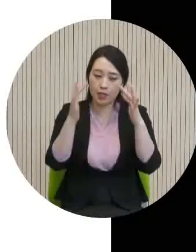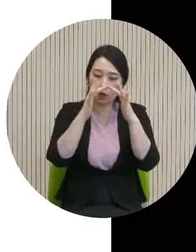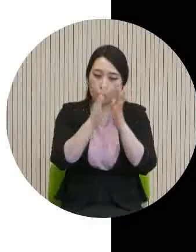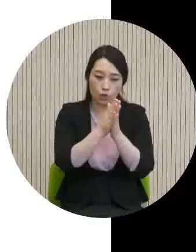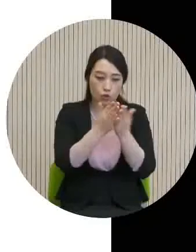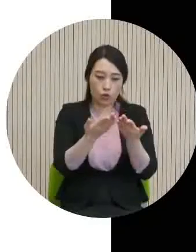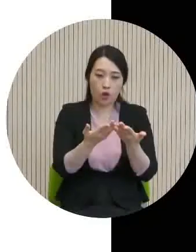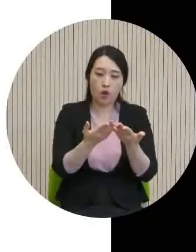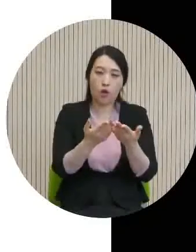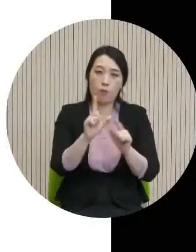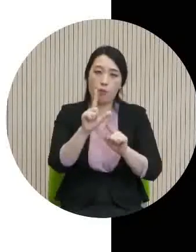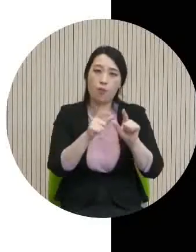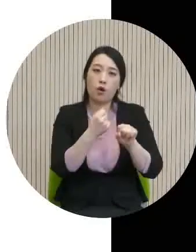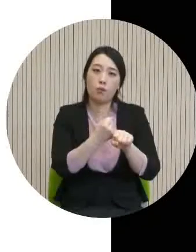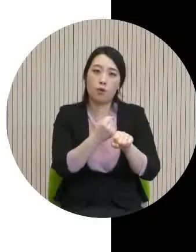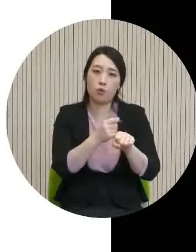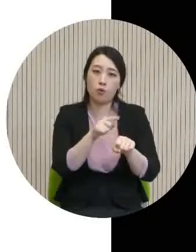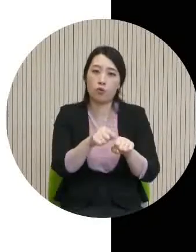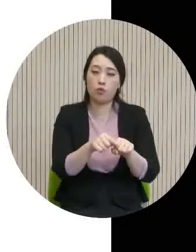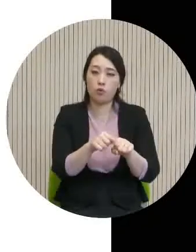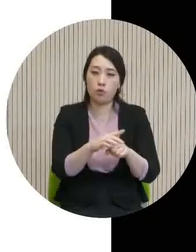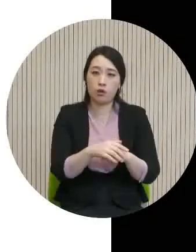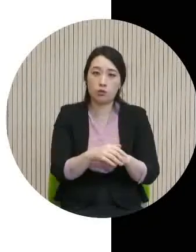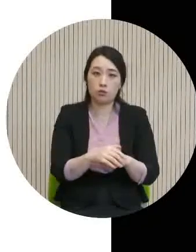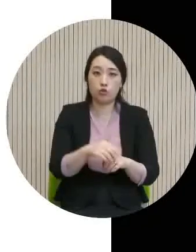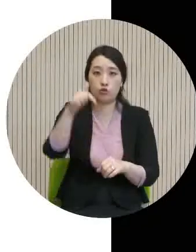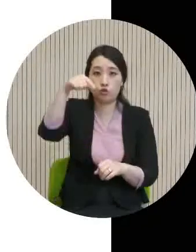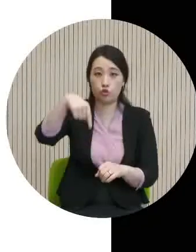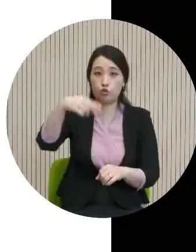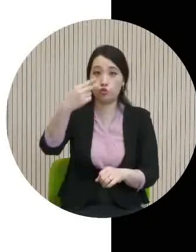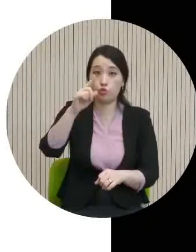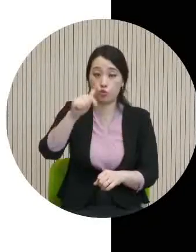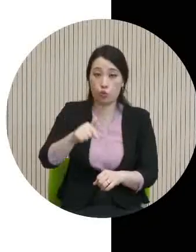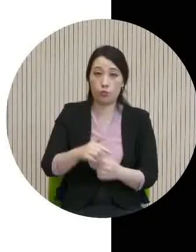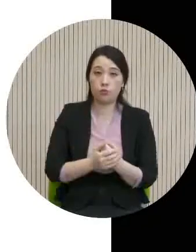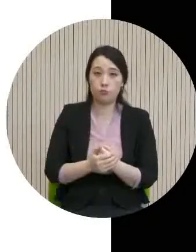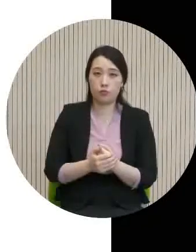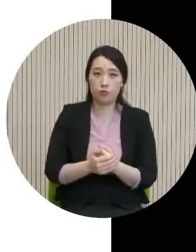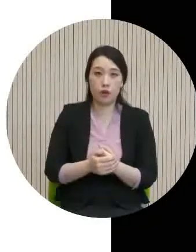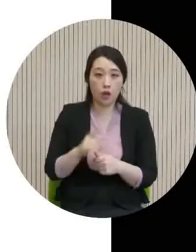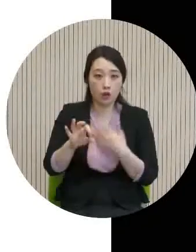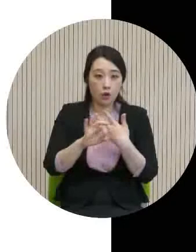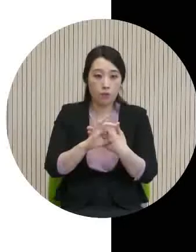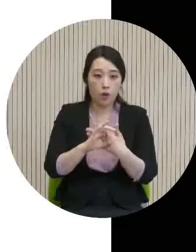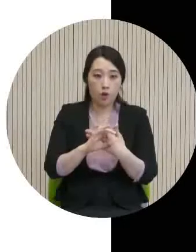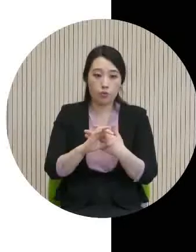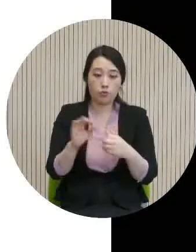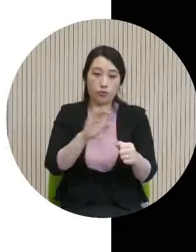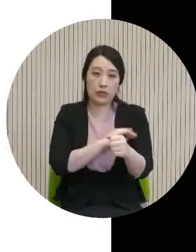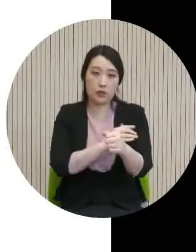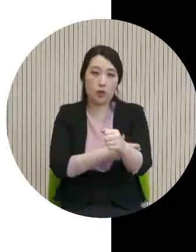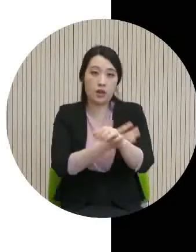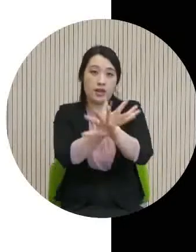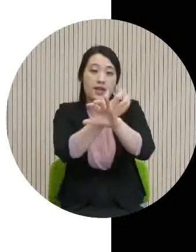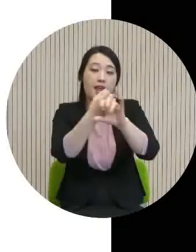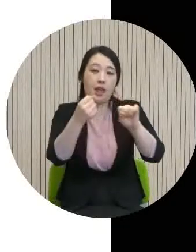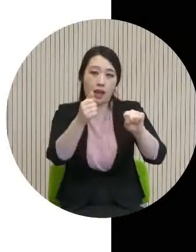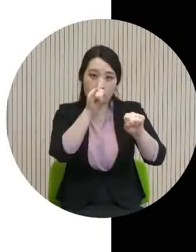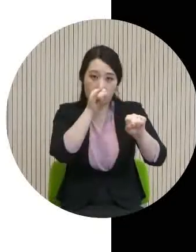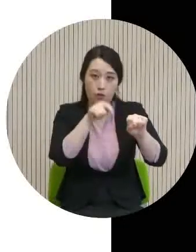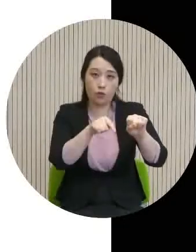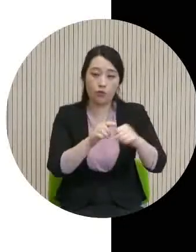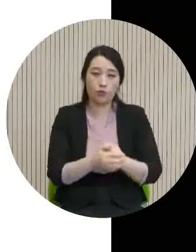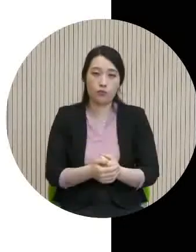to databases, we end up having to sign license agreements for access.